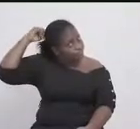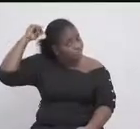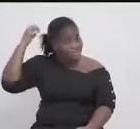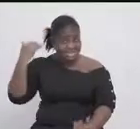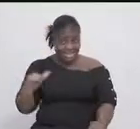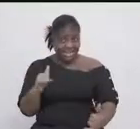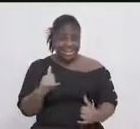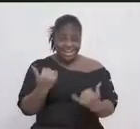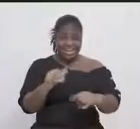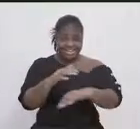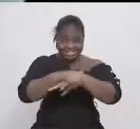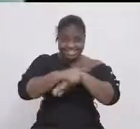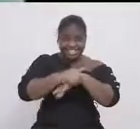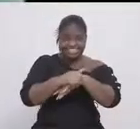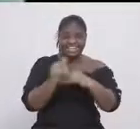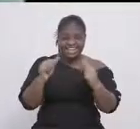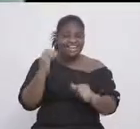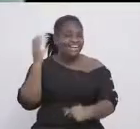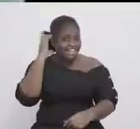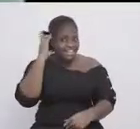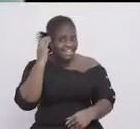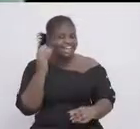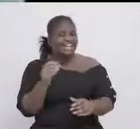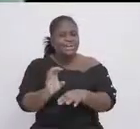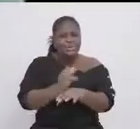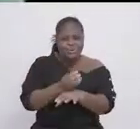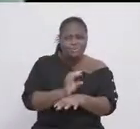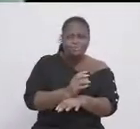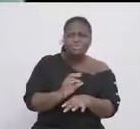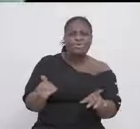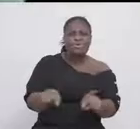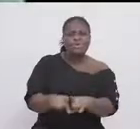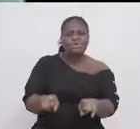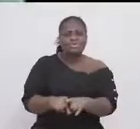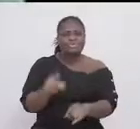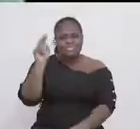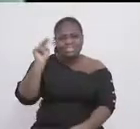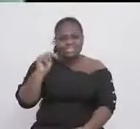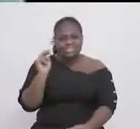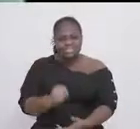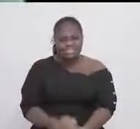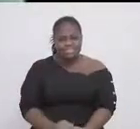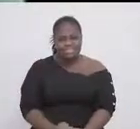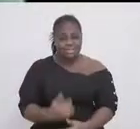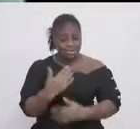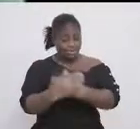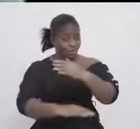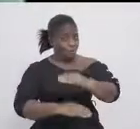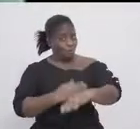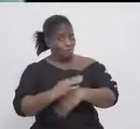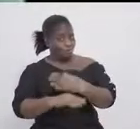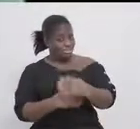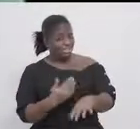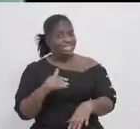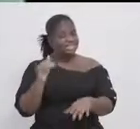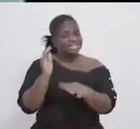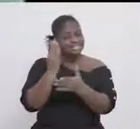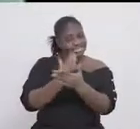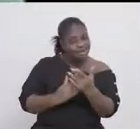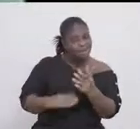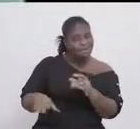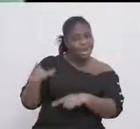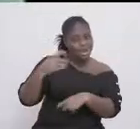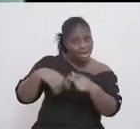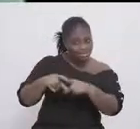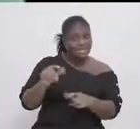English and you can hear me, the computer also needs to be processed in a certain language that the